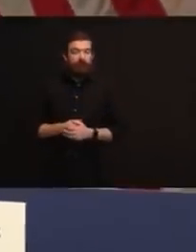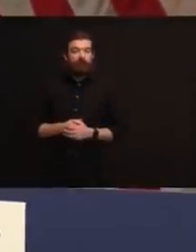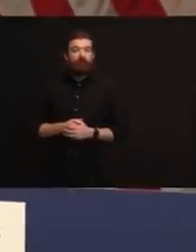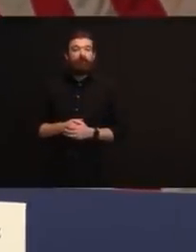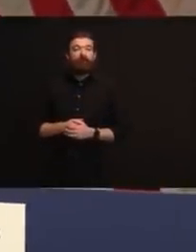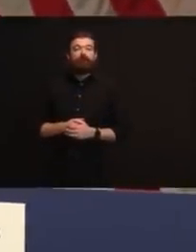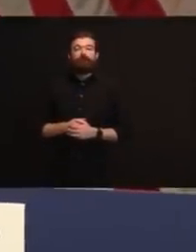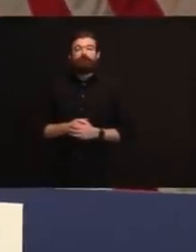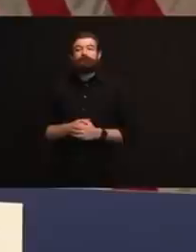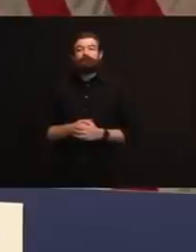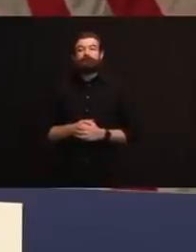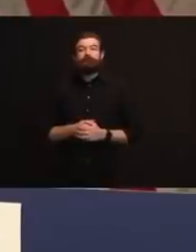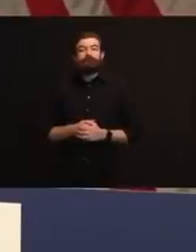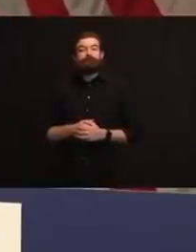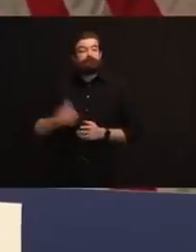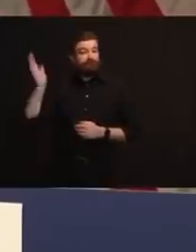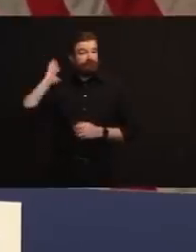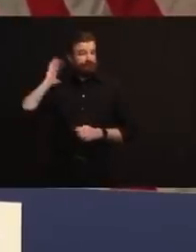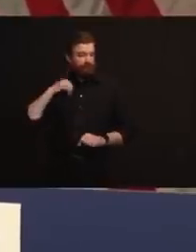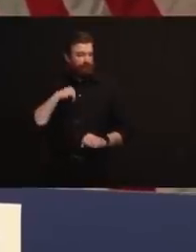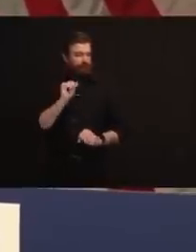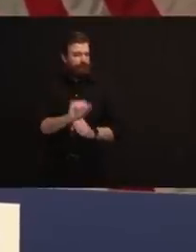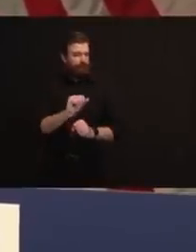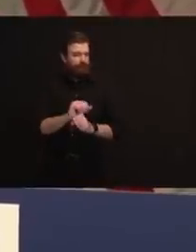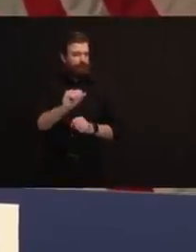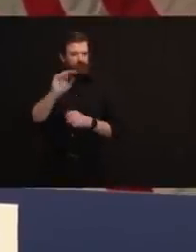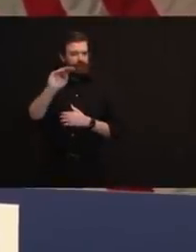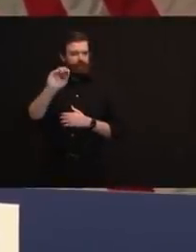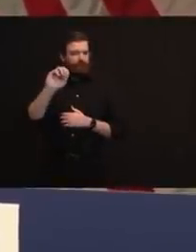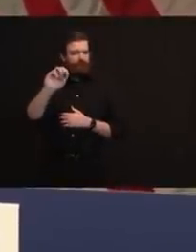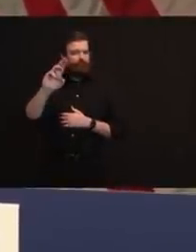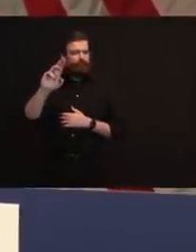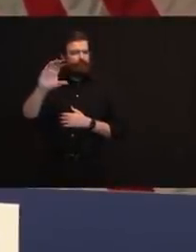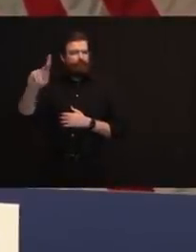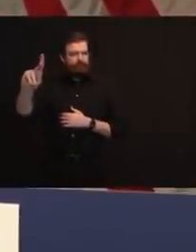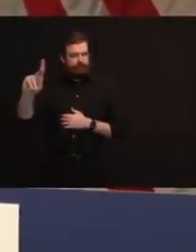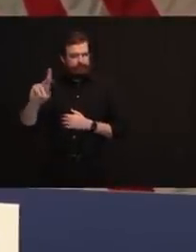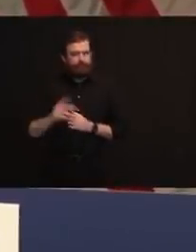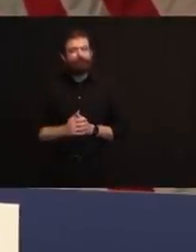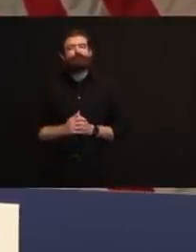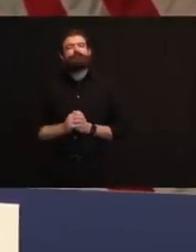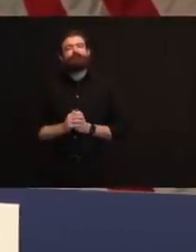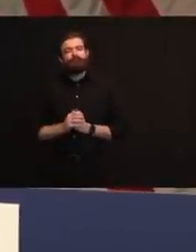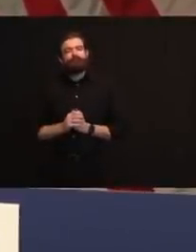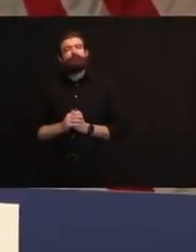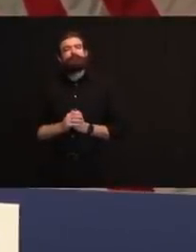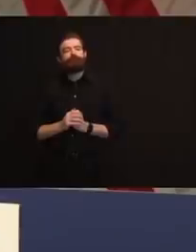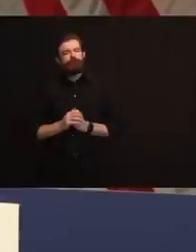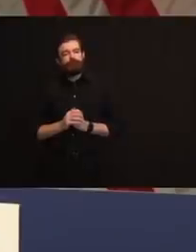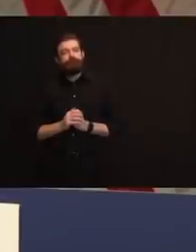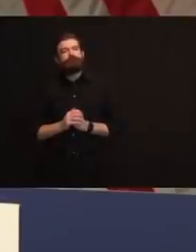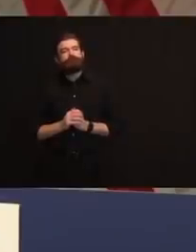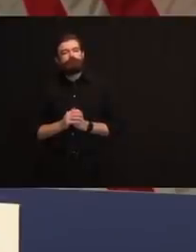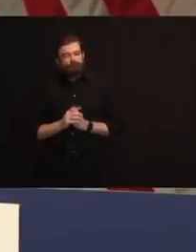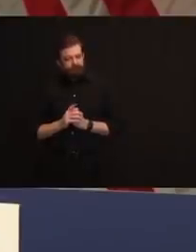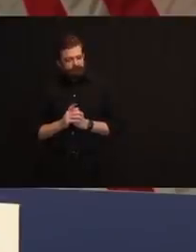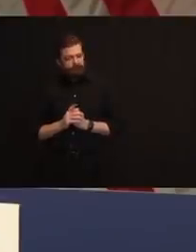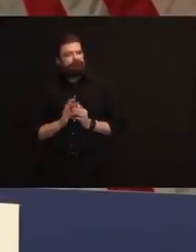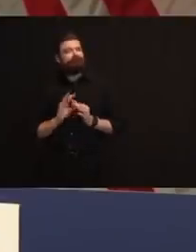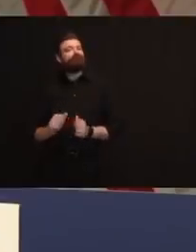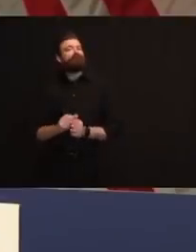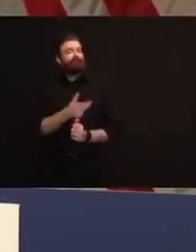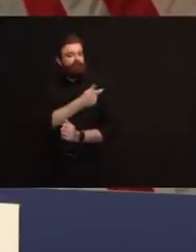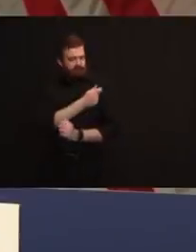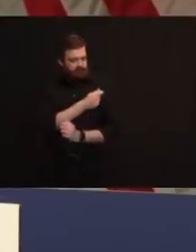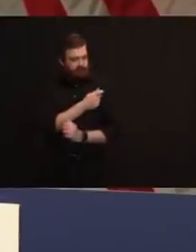vaccine that was already licensed, to get a new indication for the vaccine would take years. And I was there when there were vaccines that failed. So